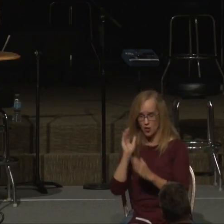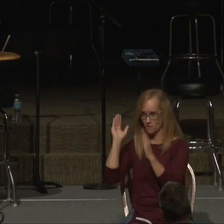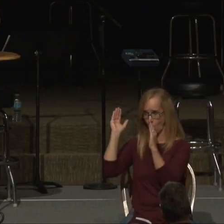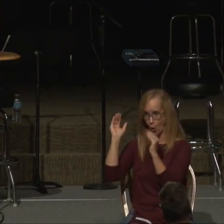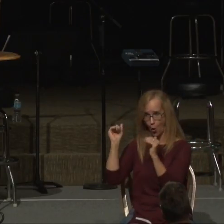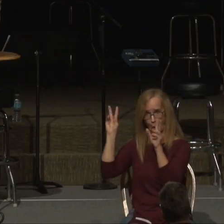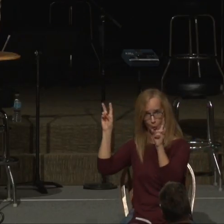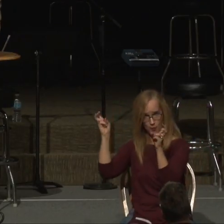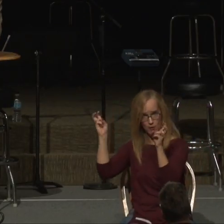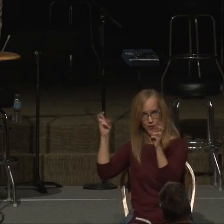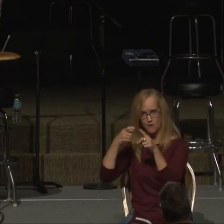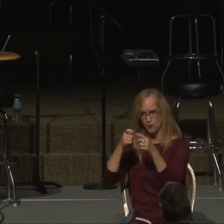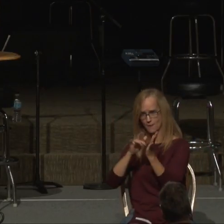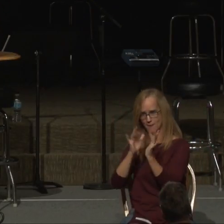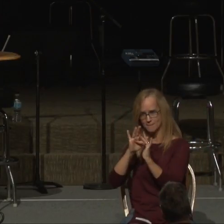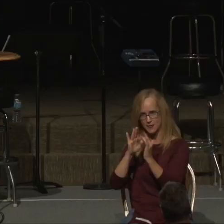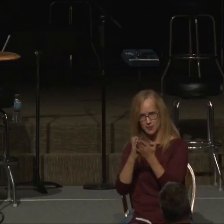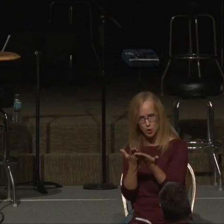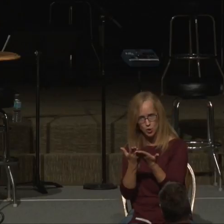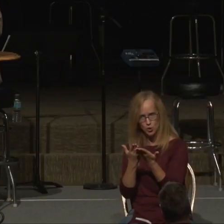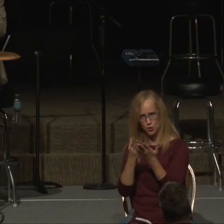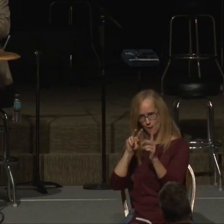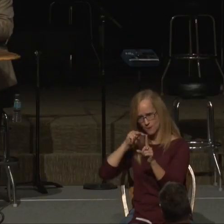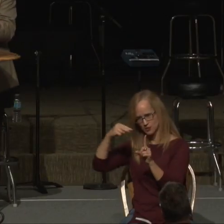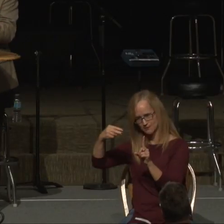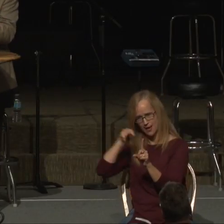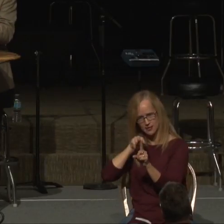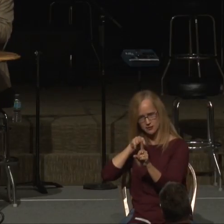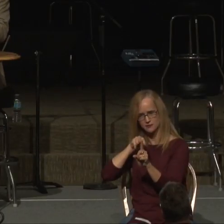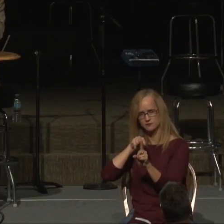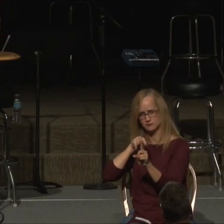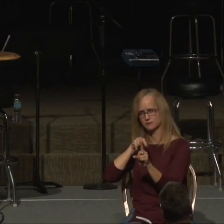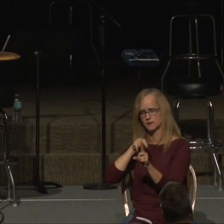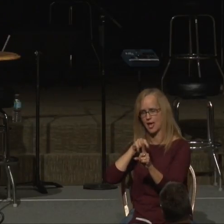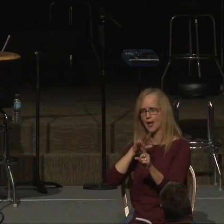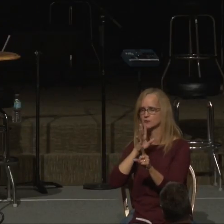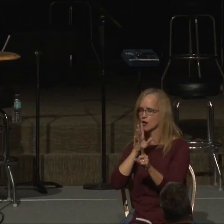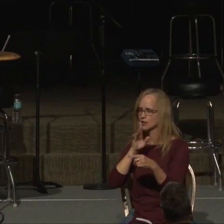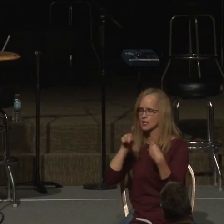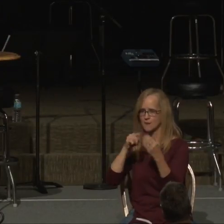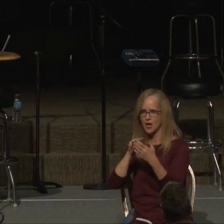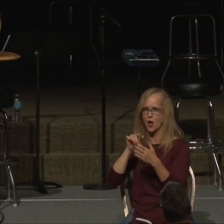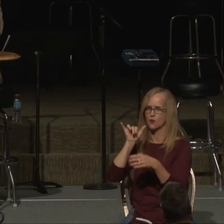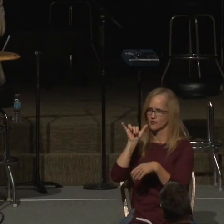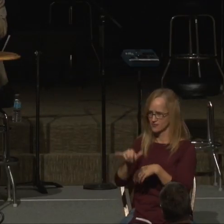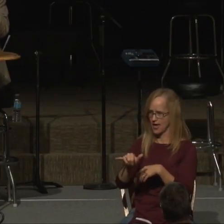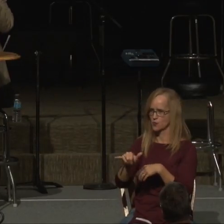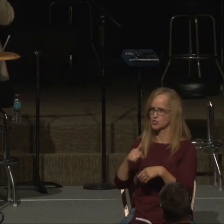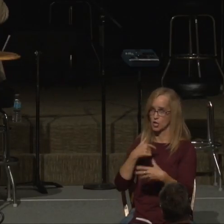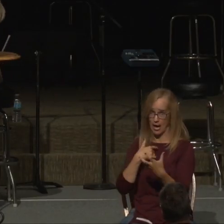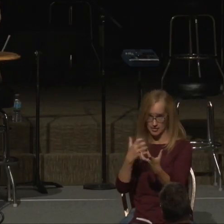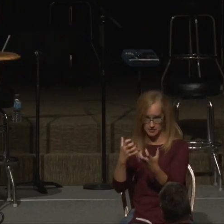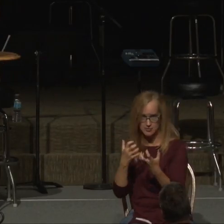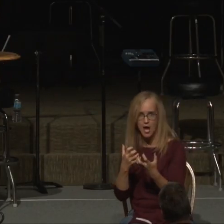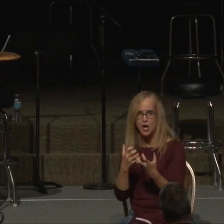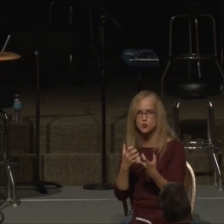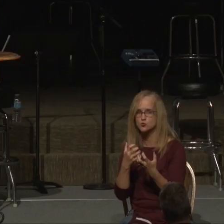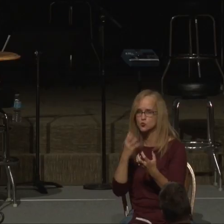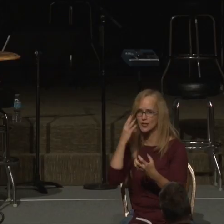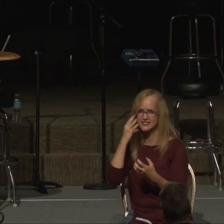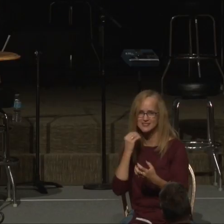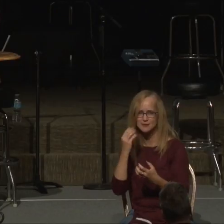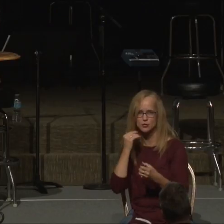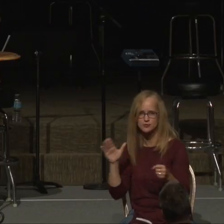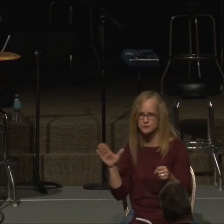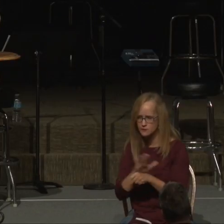hope from a biblical perspective, I'm talking about that which I desire to fully